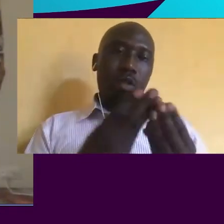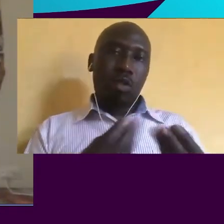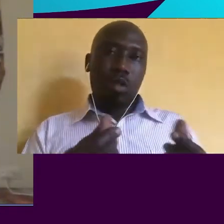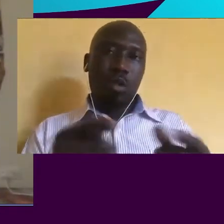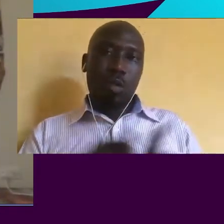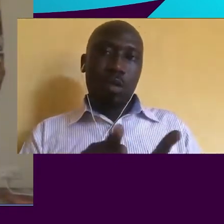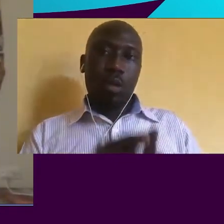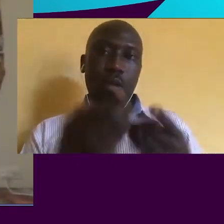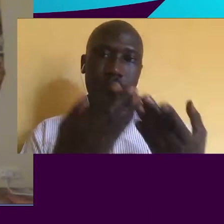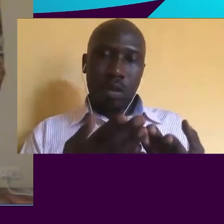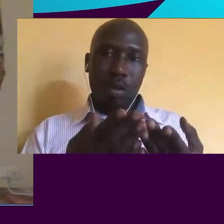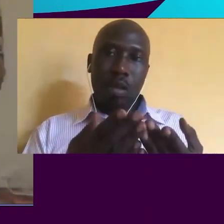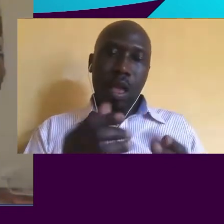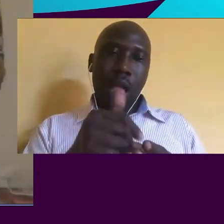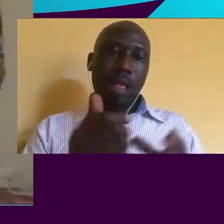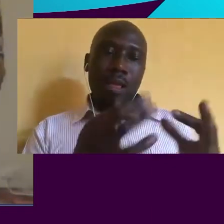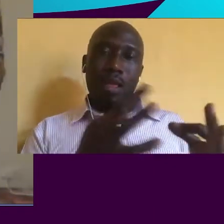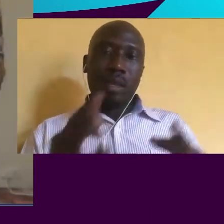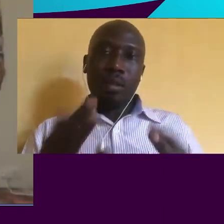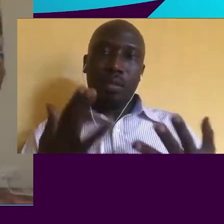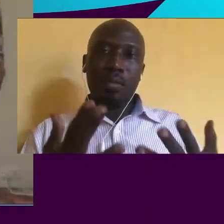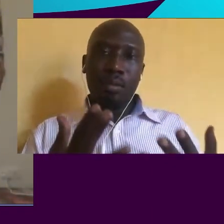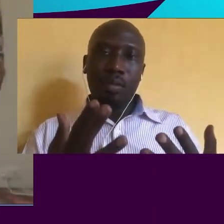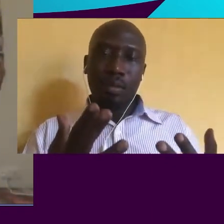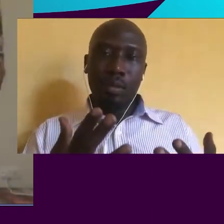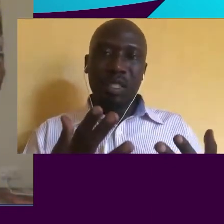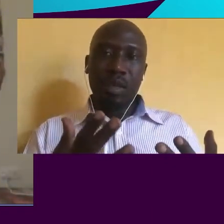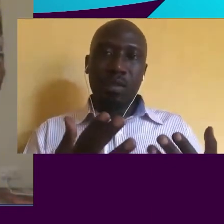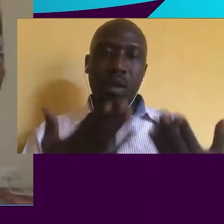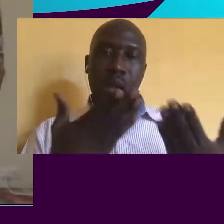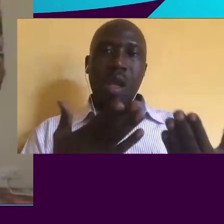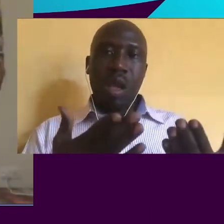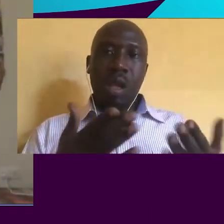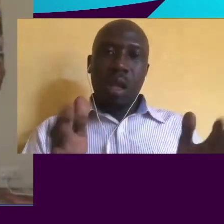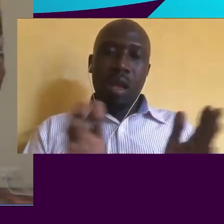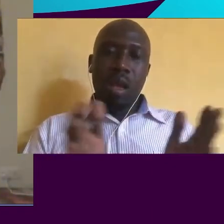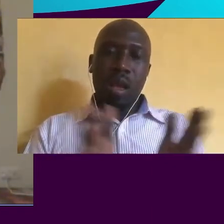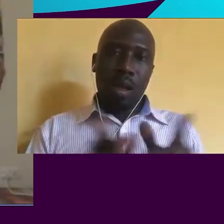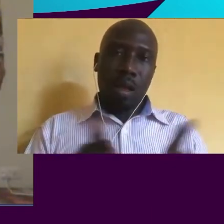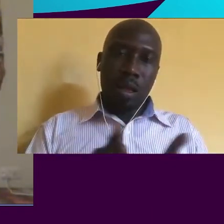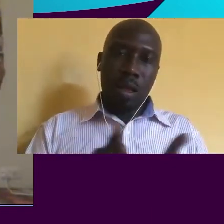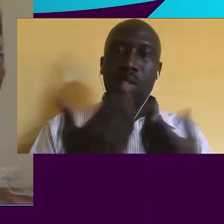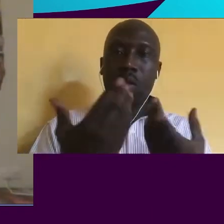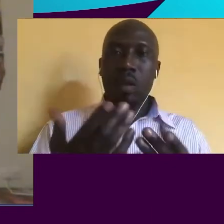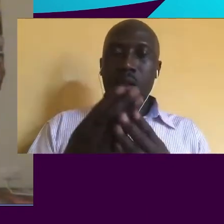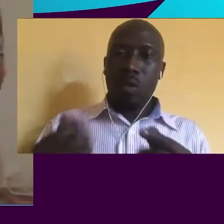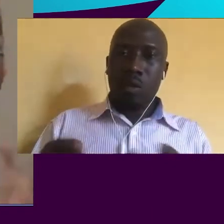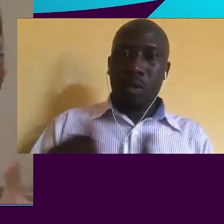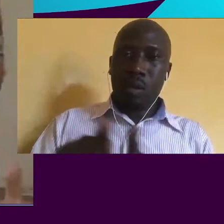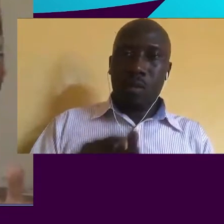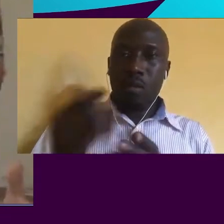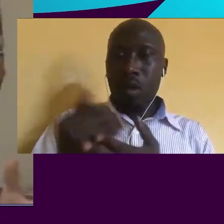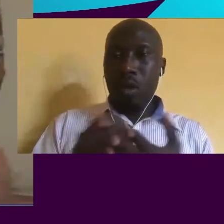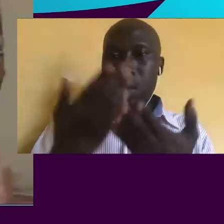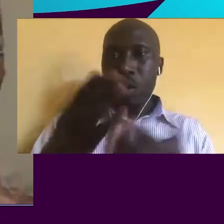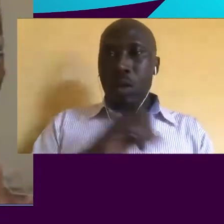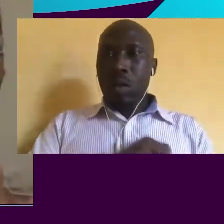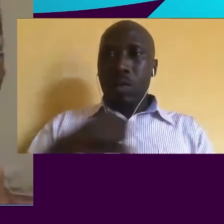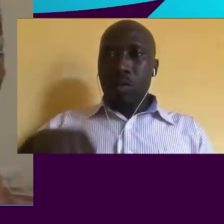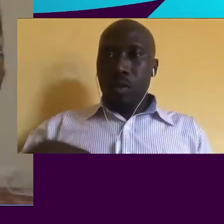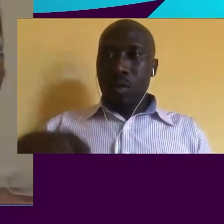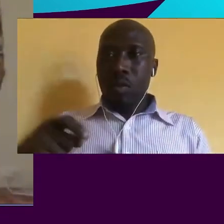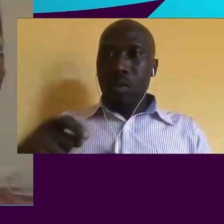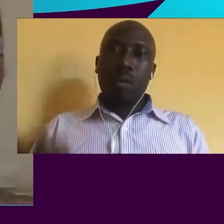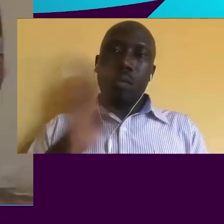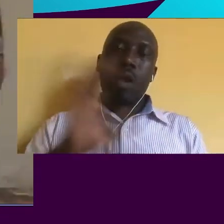sidelines target that we have. It will indirectly address on the pitch too, because these are women that are going to go back to their communities with what